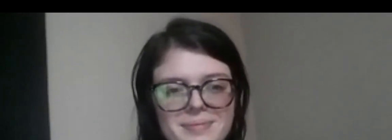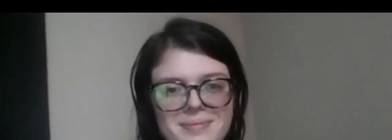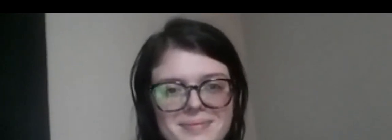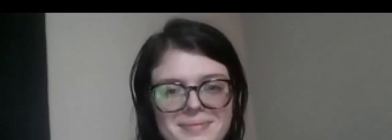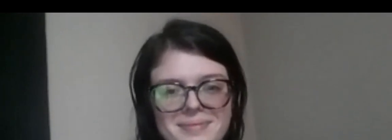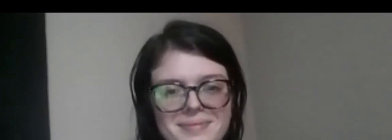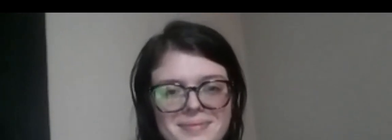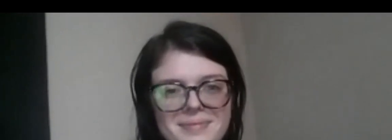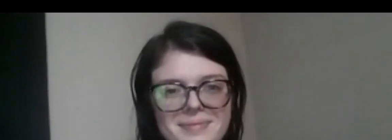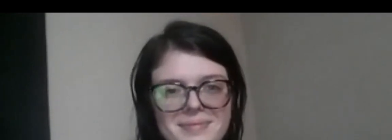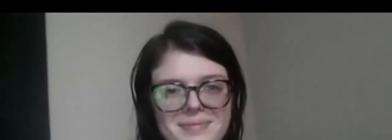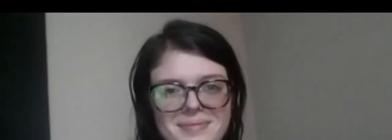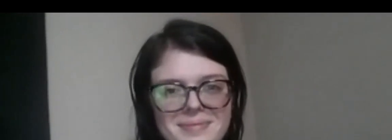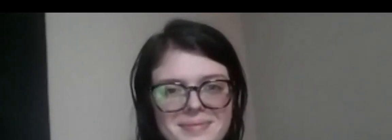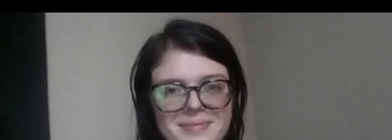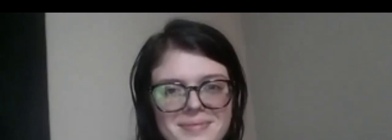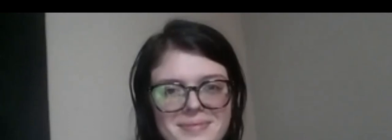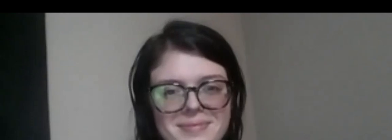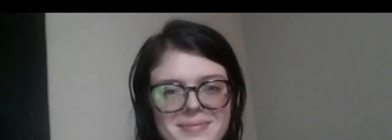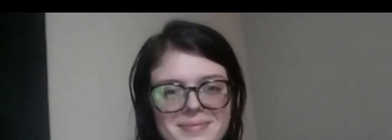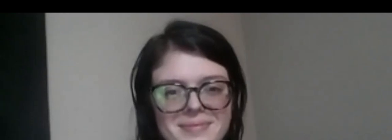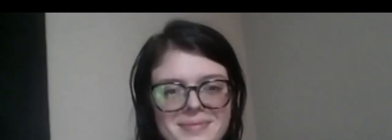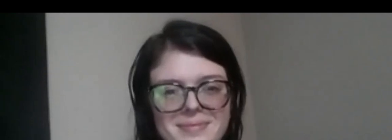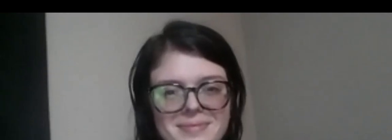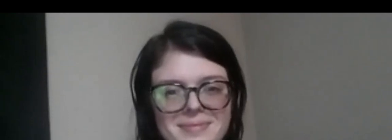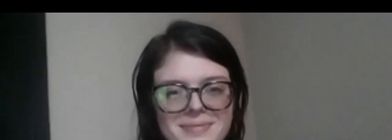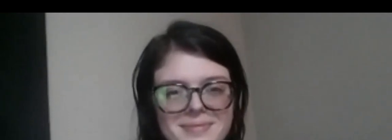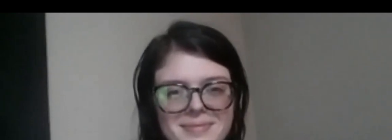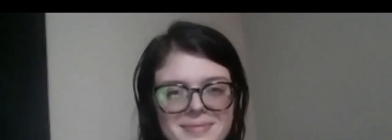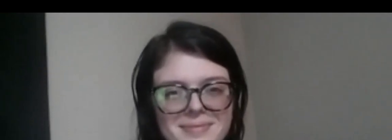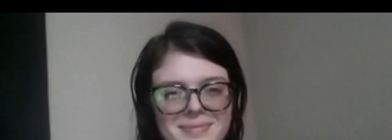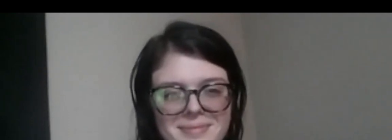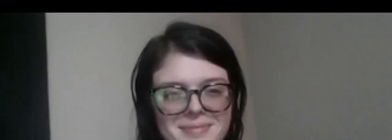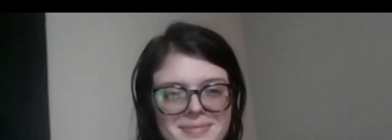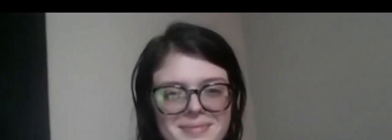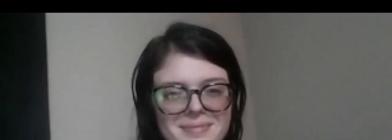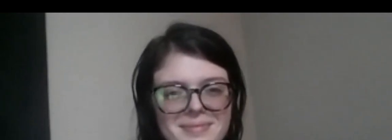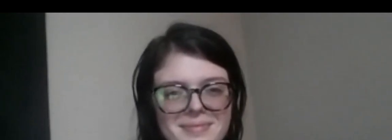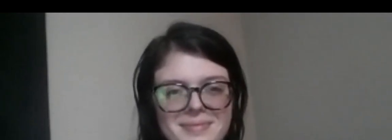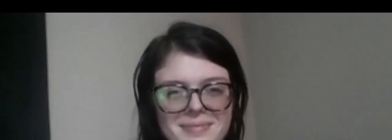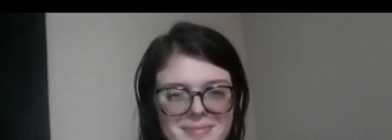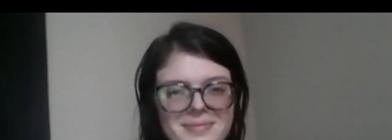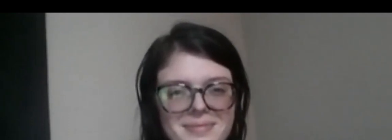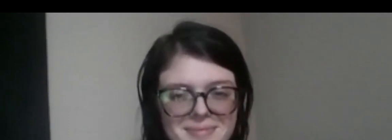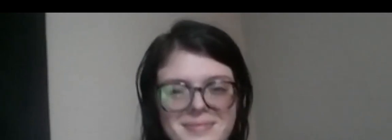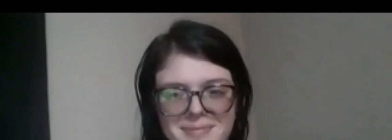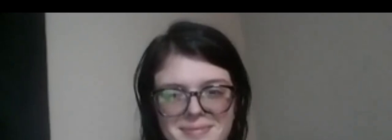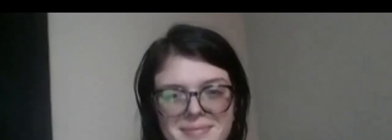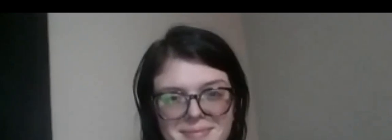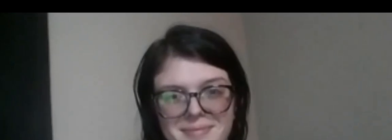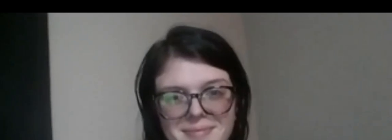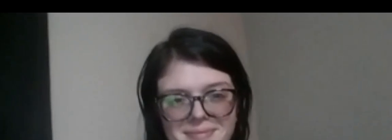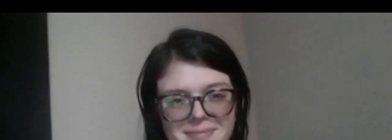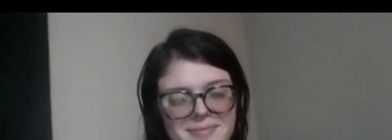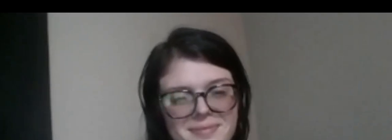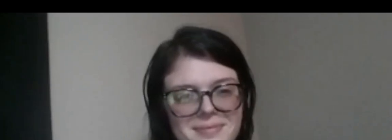as a kid. It wasn't something that I thought I would be have a career in. I didn't see anyone around me or anything like that. Fashion actually found me because